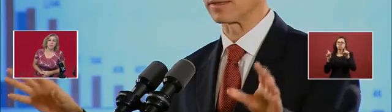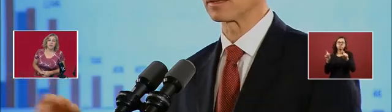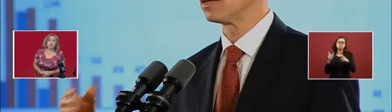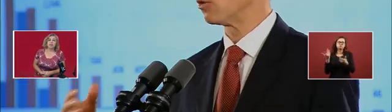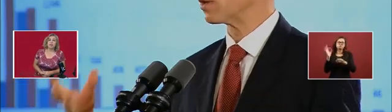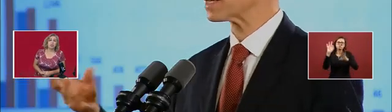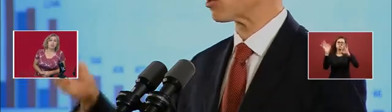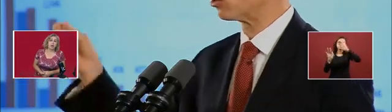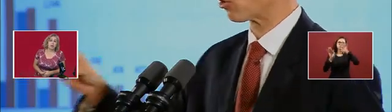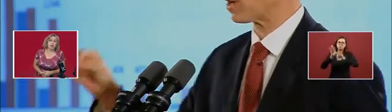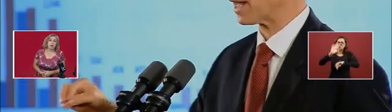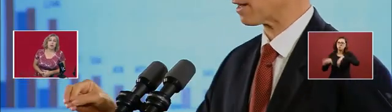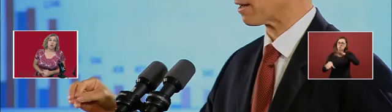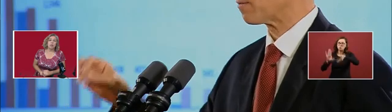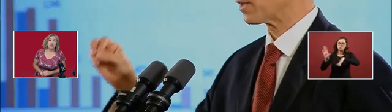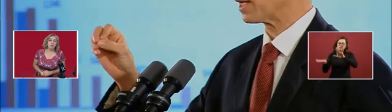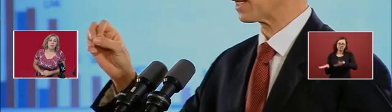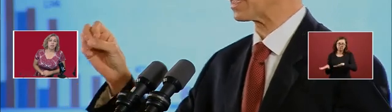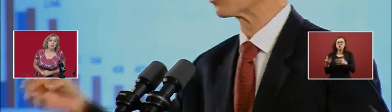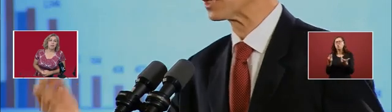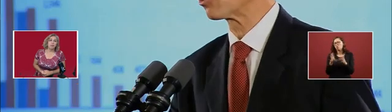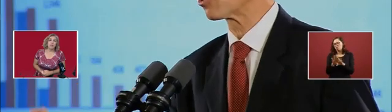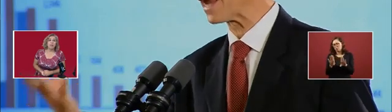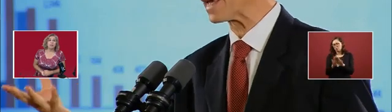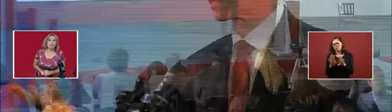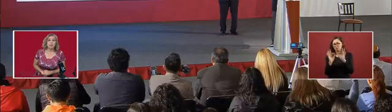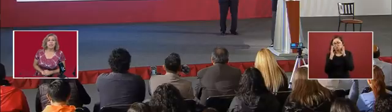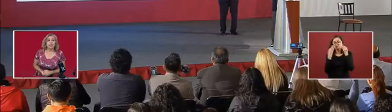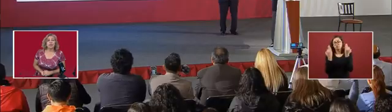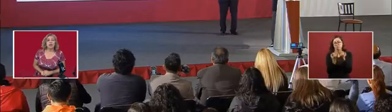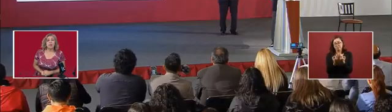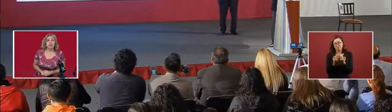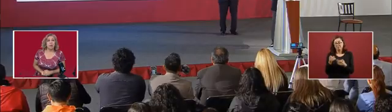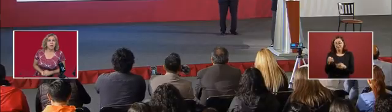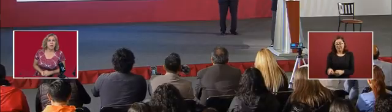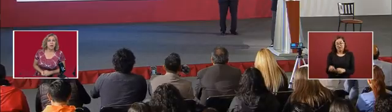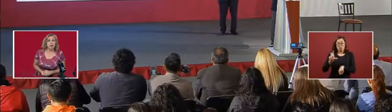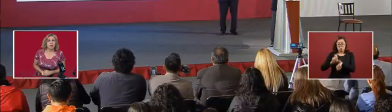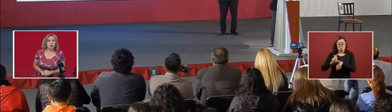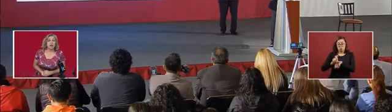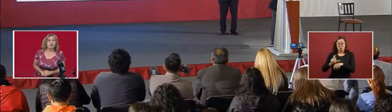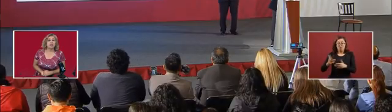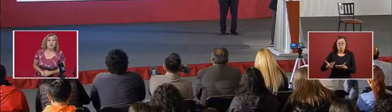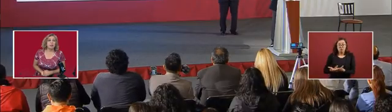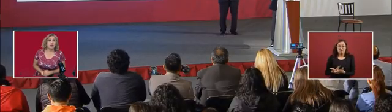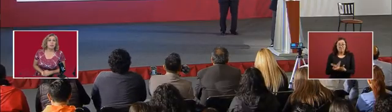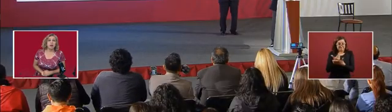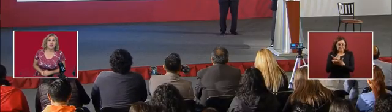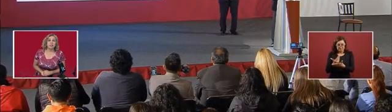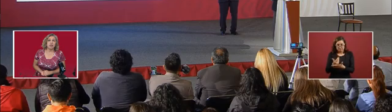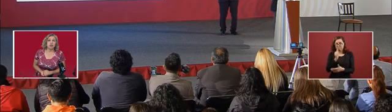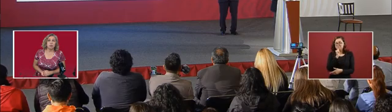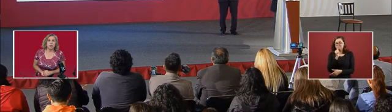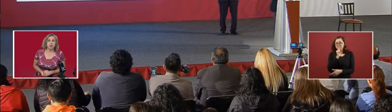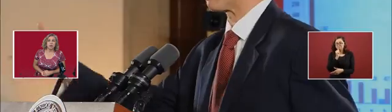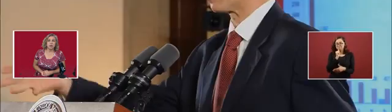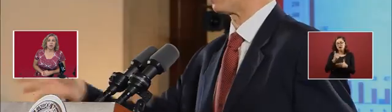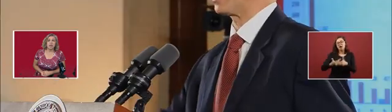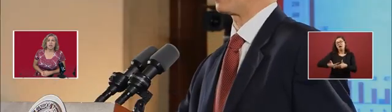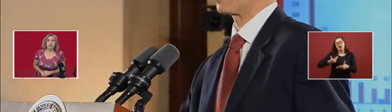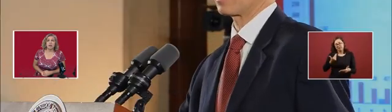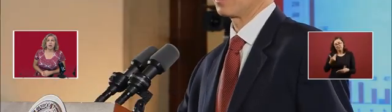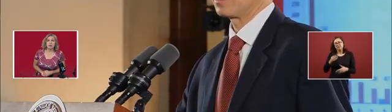is important. Then sometimes it requires that we need to come to a second line of control with